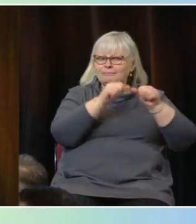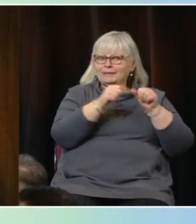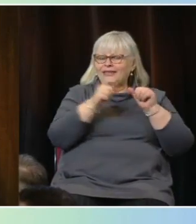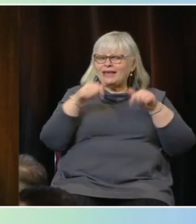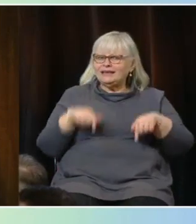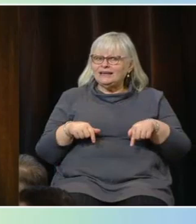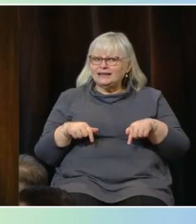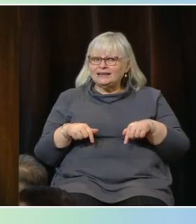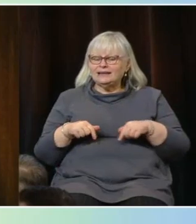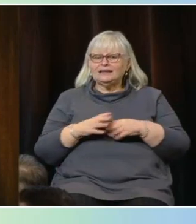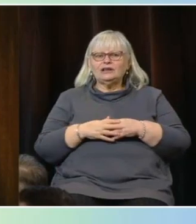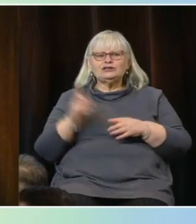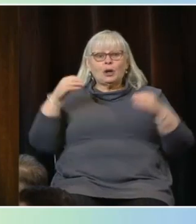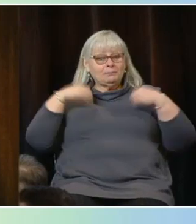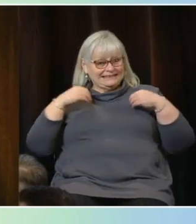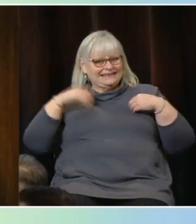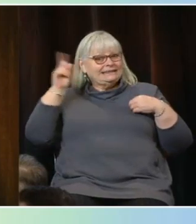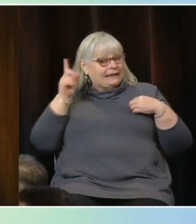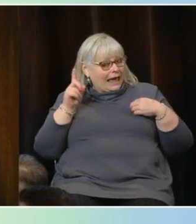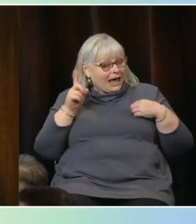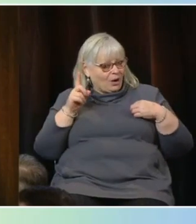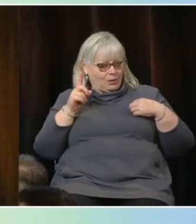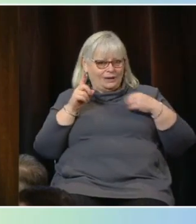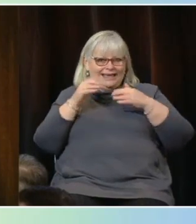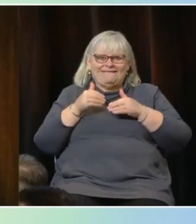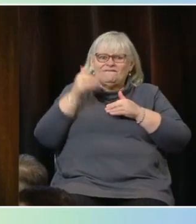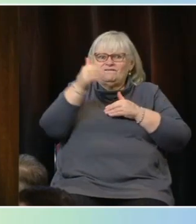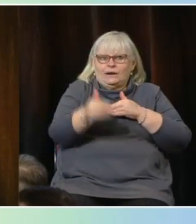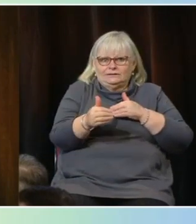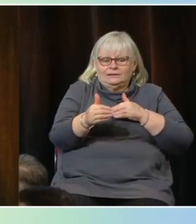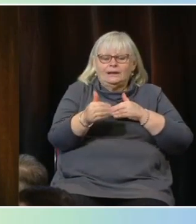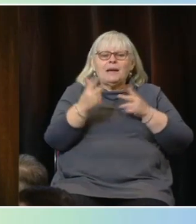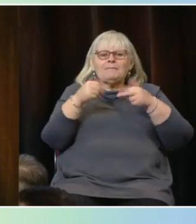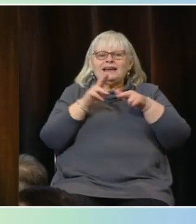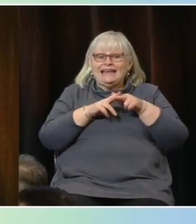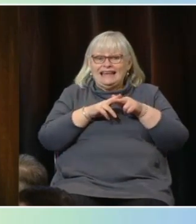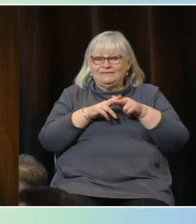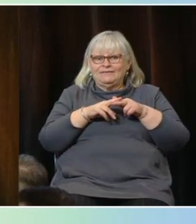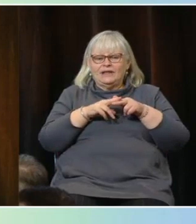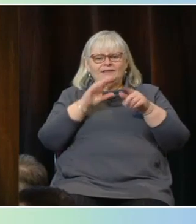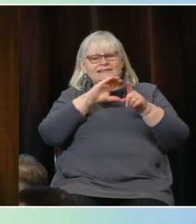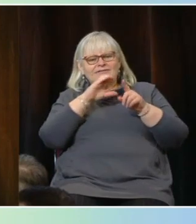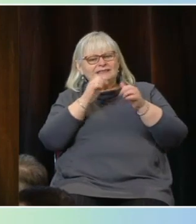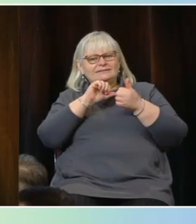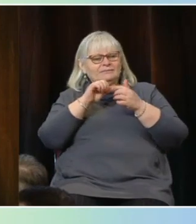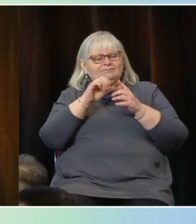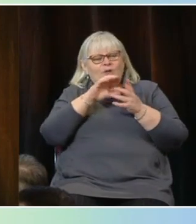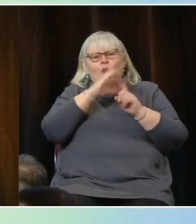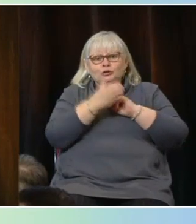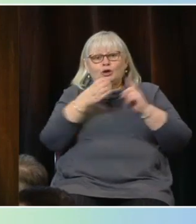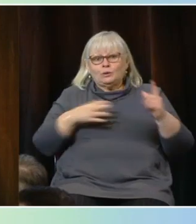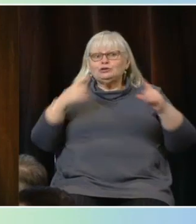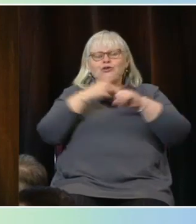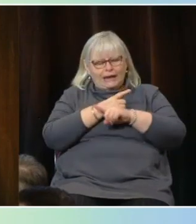Australia it is business that's currently leading the charge but for society shaping change the government paid parental lead scheme will also need to